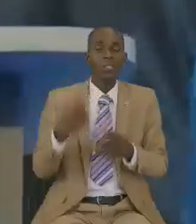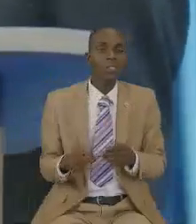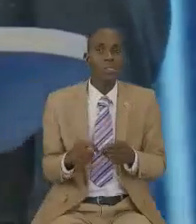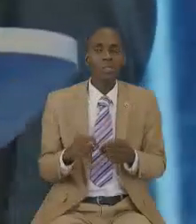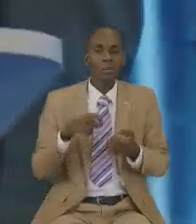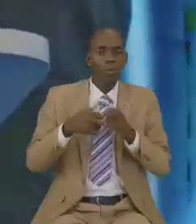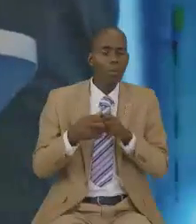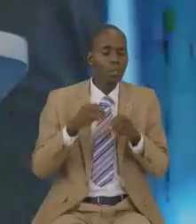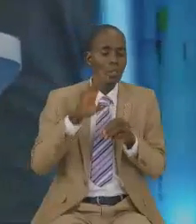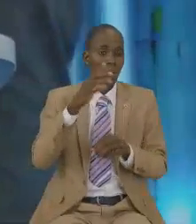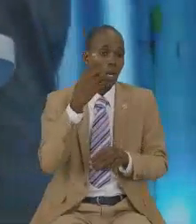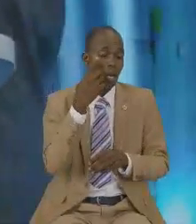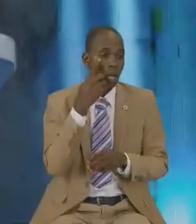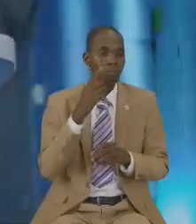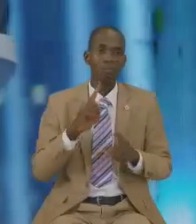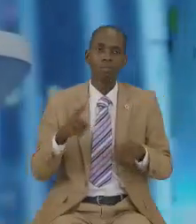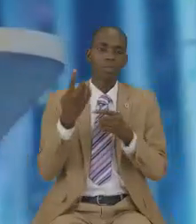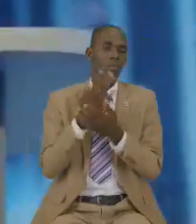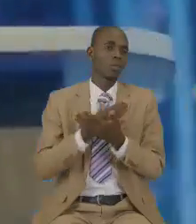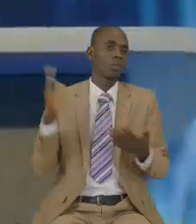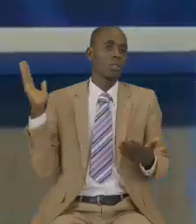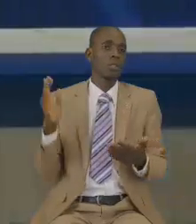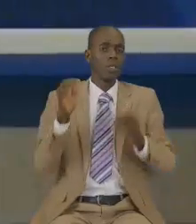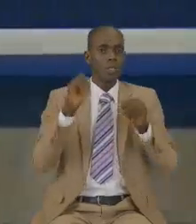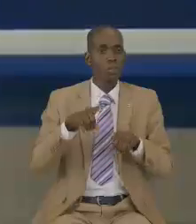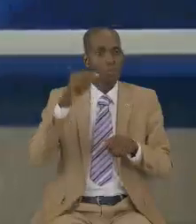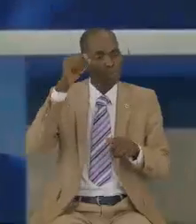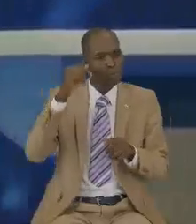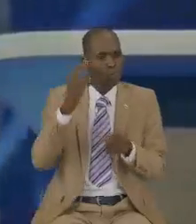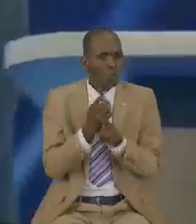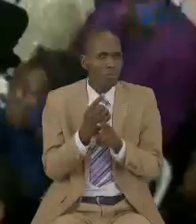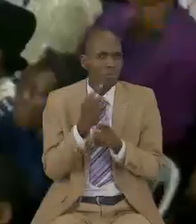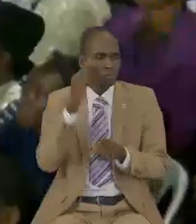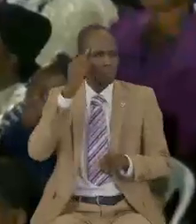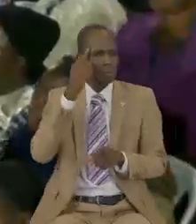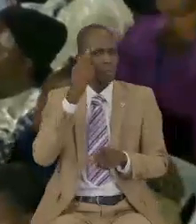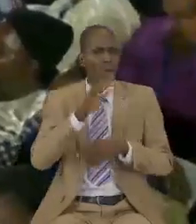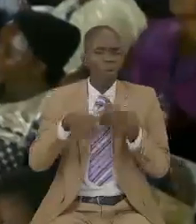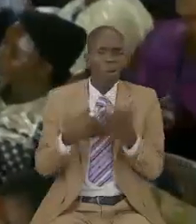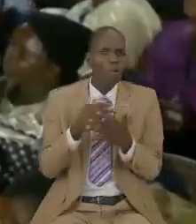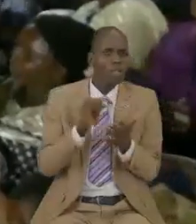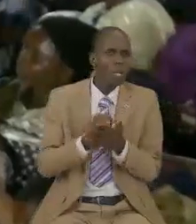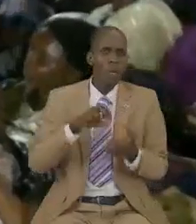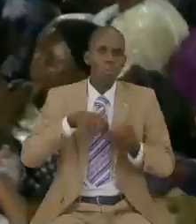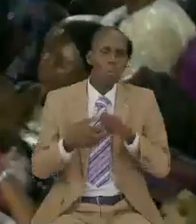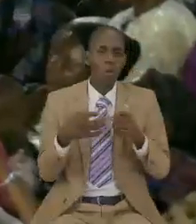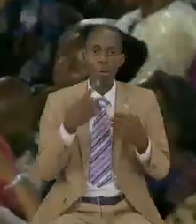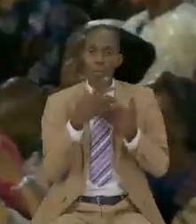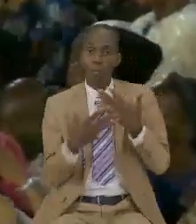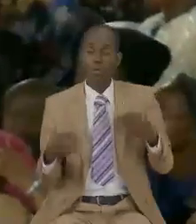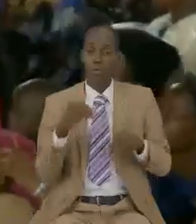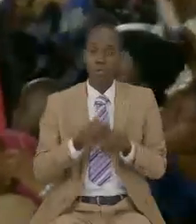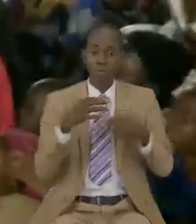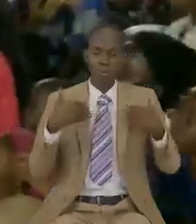your eyeball? Gone. Can you imagine all that issue of blood? Gone. Can